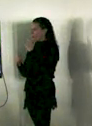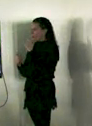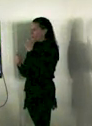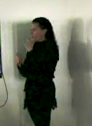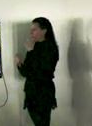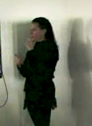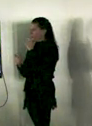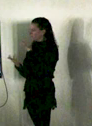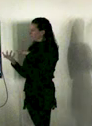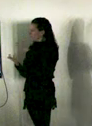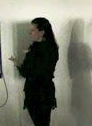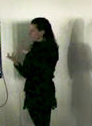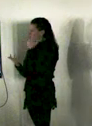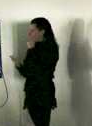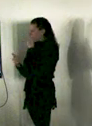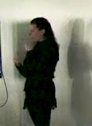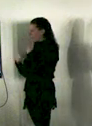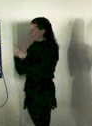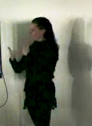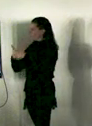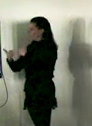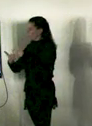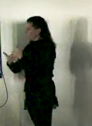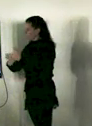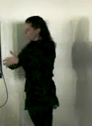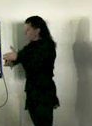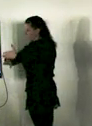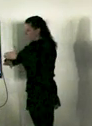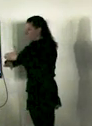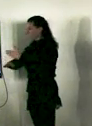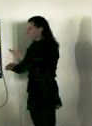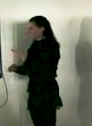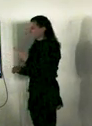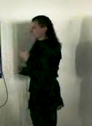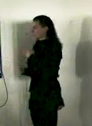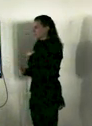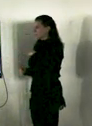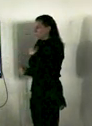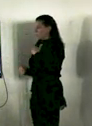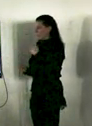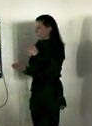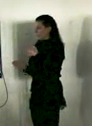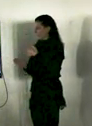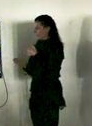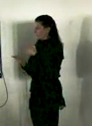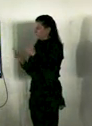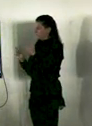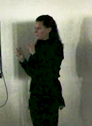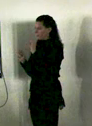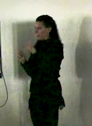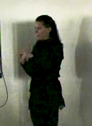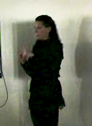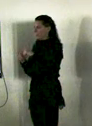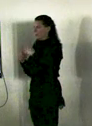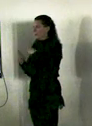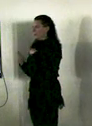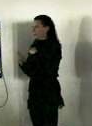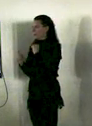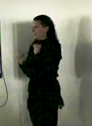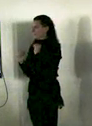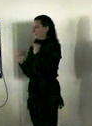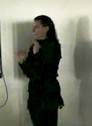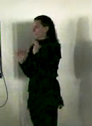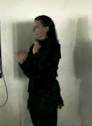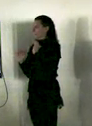aren't moving forward. And it's not like there's no roadmap. We have a roadmap, we're just all choosing not to go through it because we're all